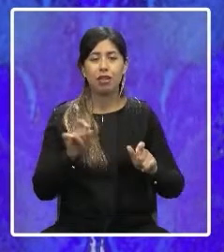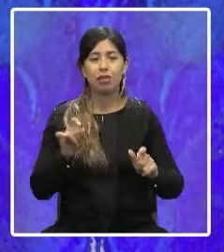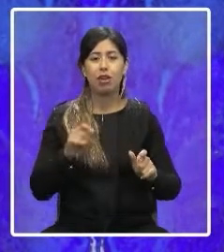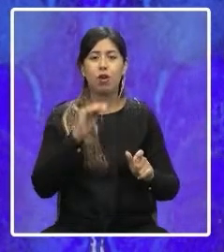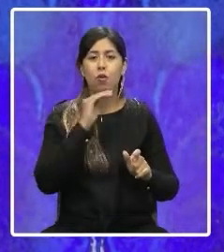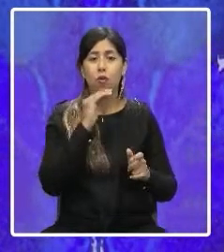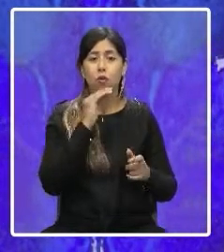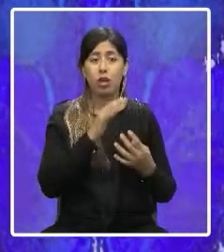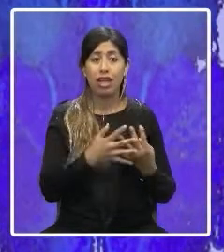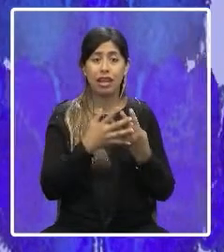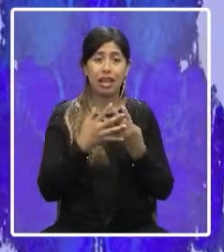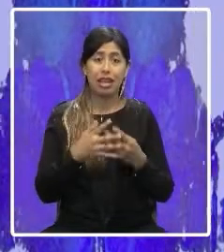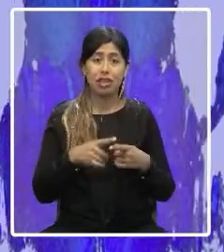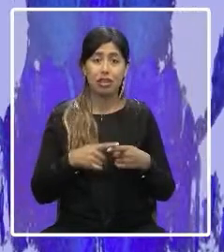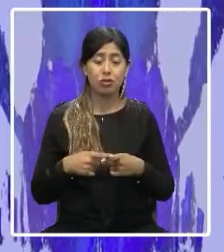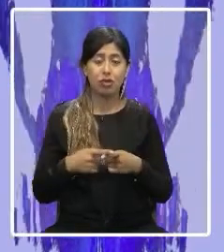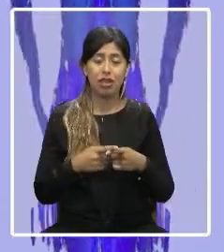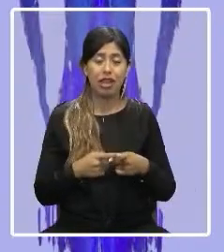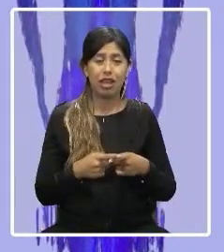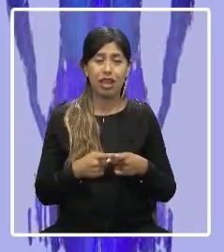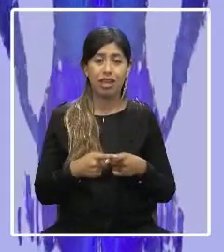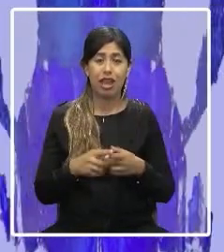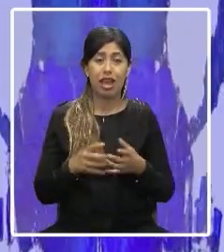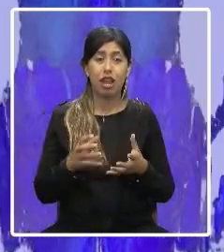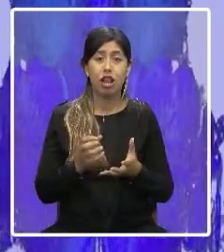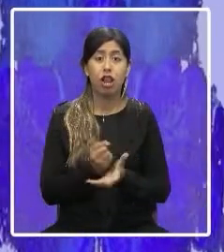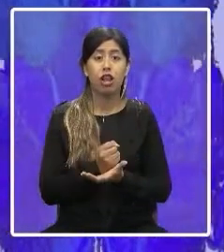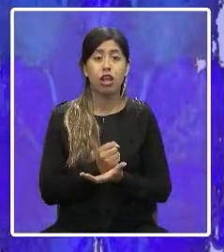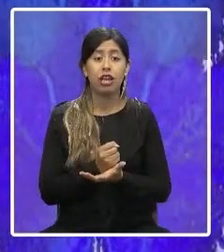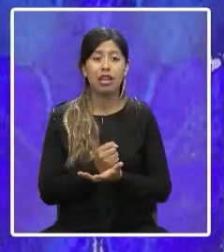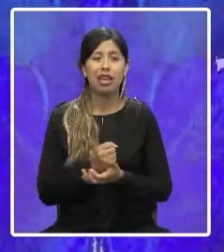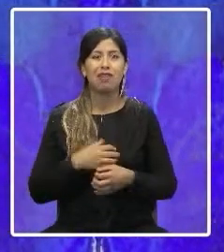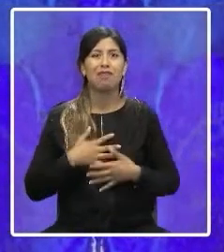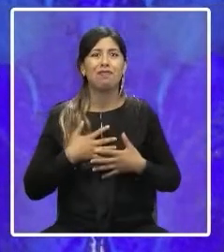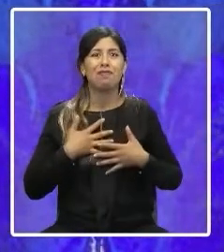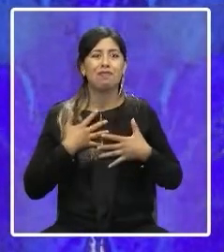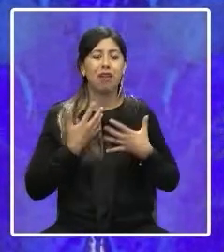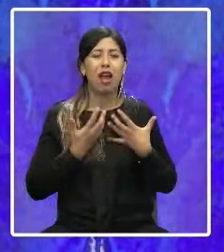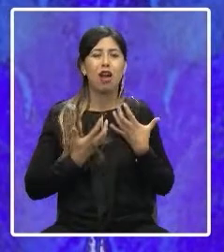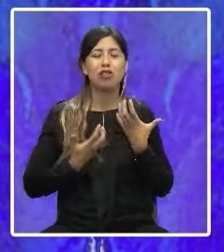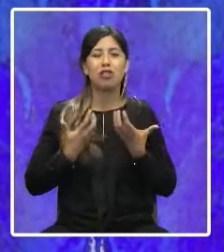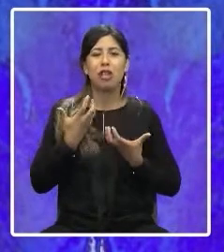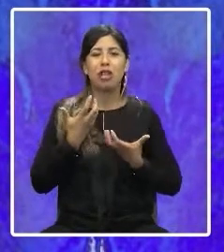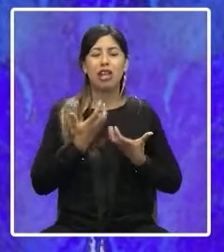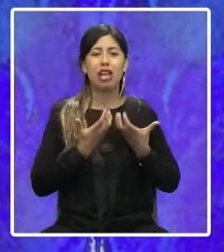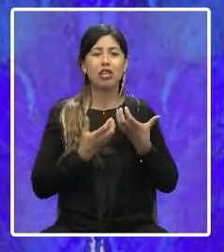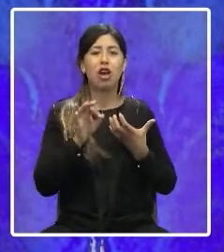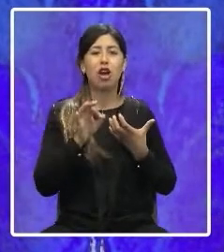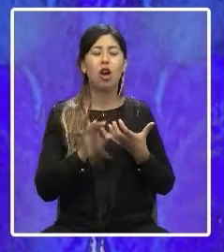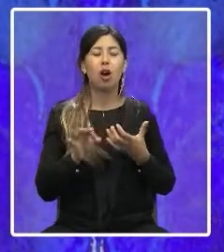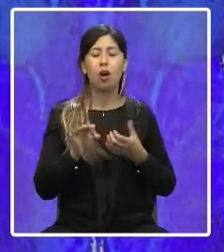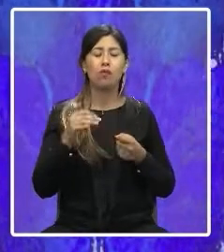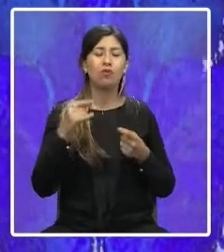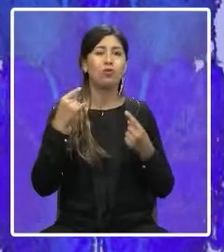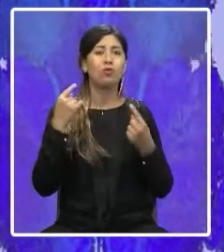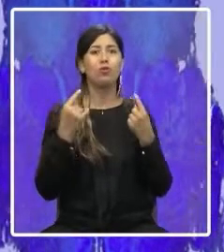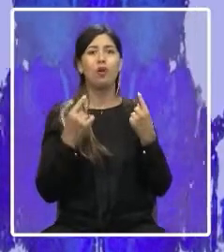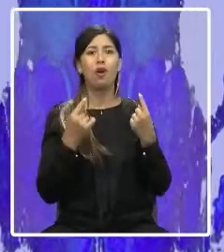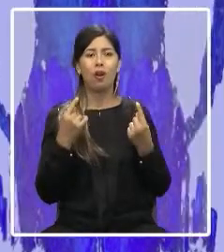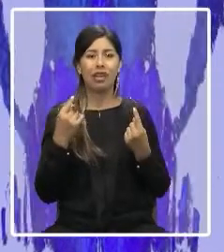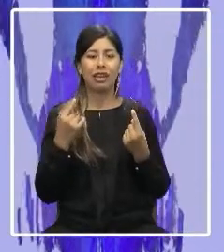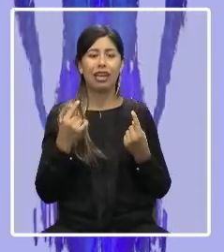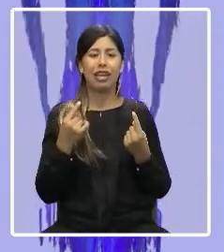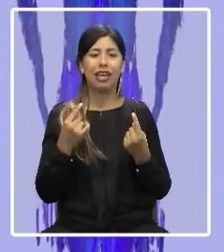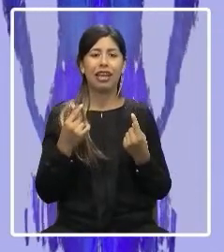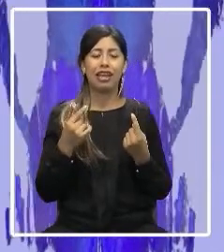get high, or in fact to do the exact opposite. They use social media to escape, to relax, to tranquilize, to escape, or to